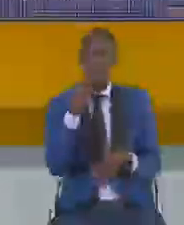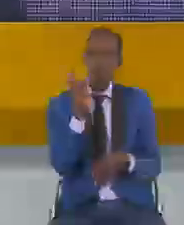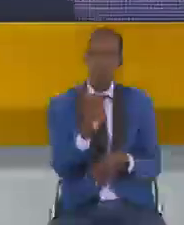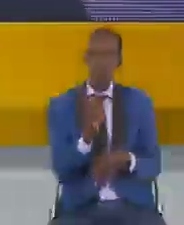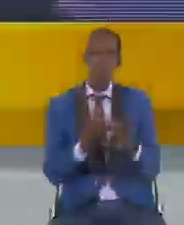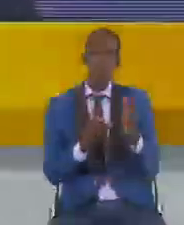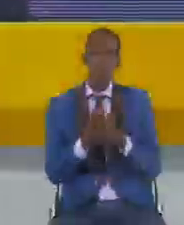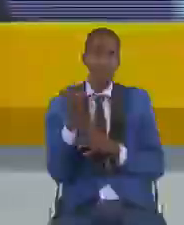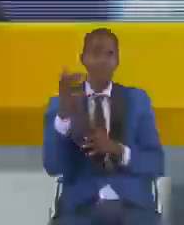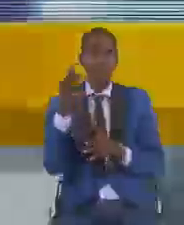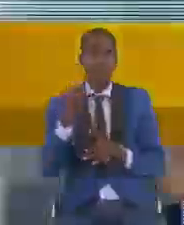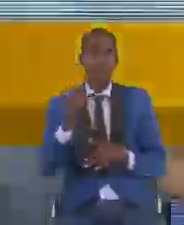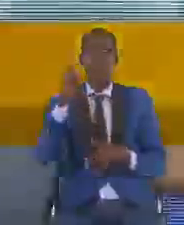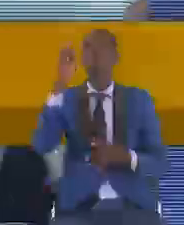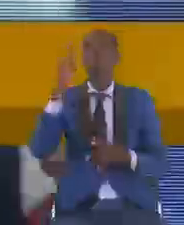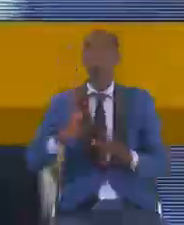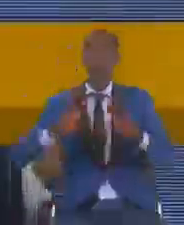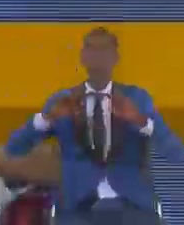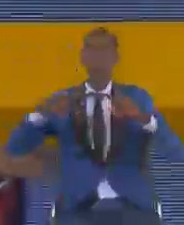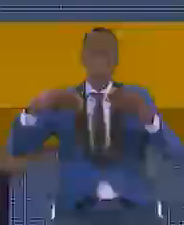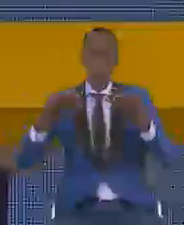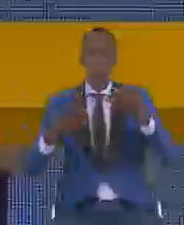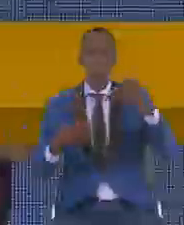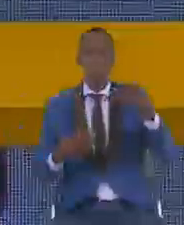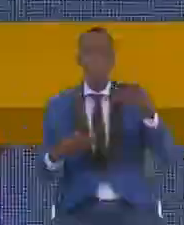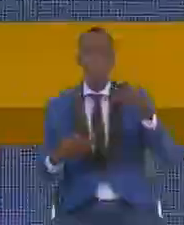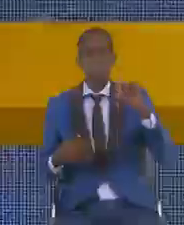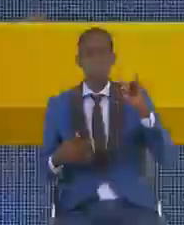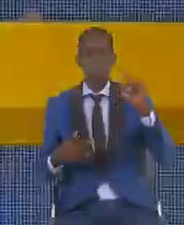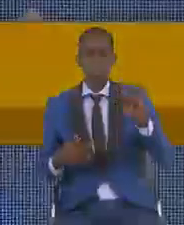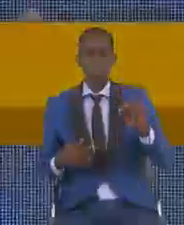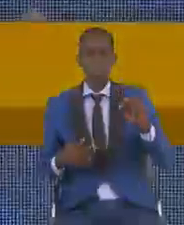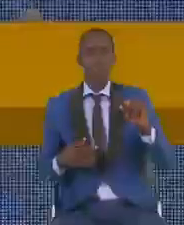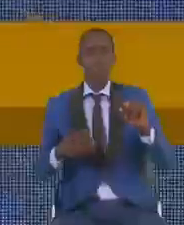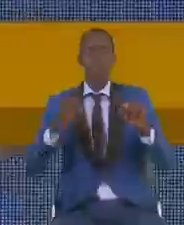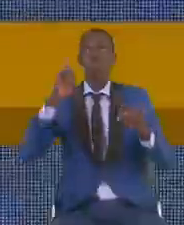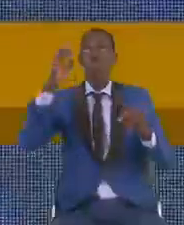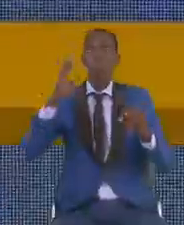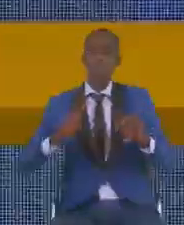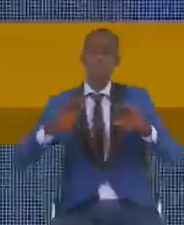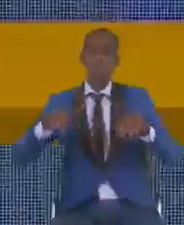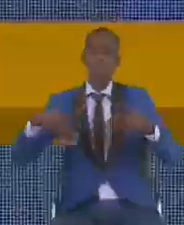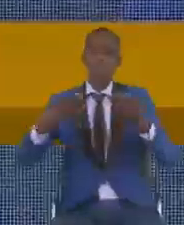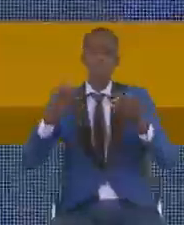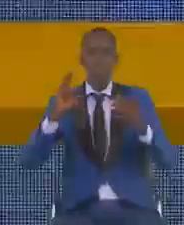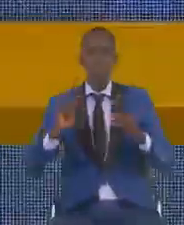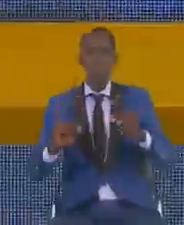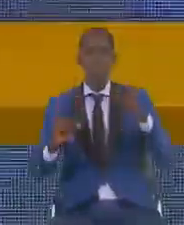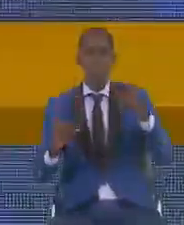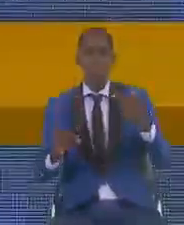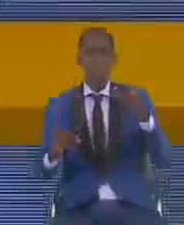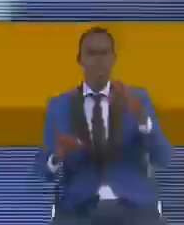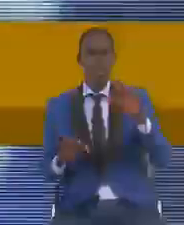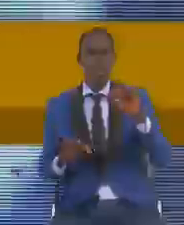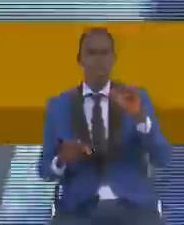the God-given grit. The God-given grit. Now,